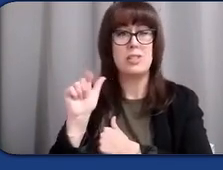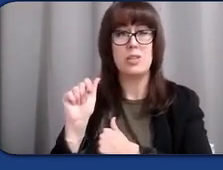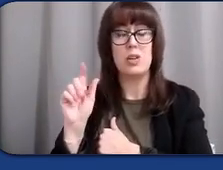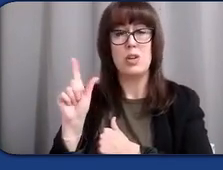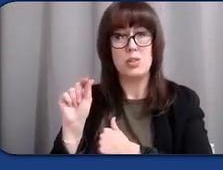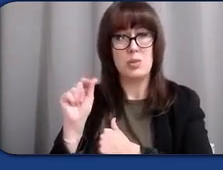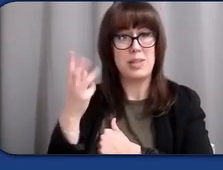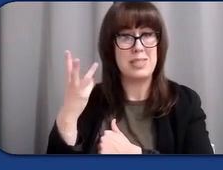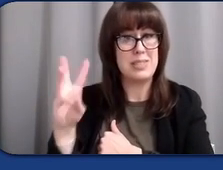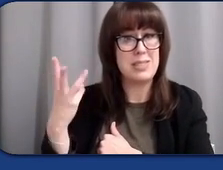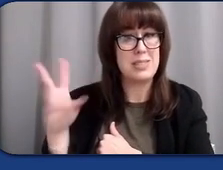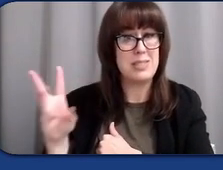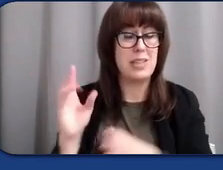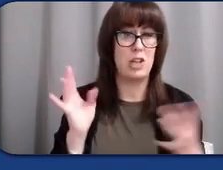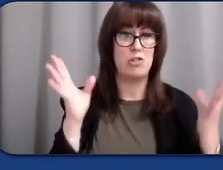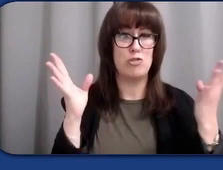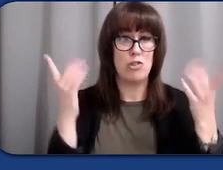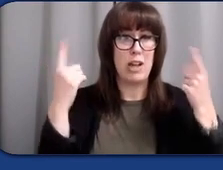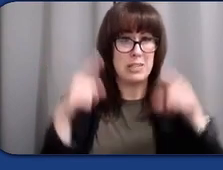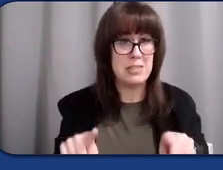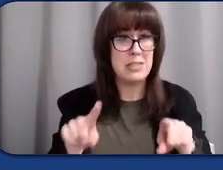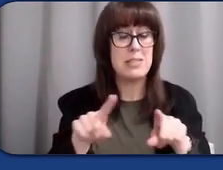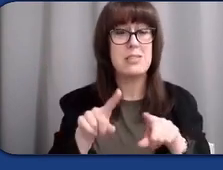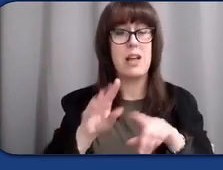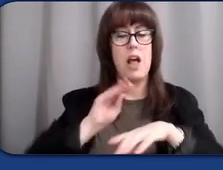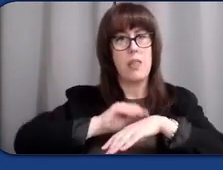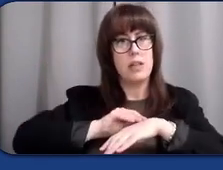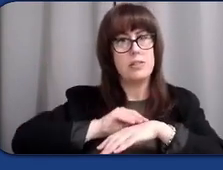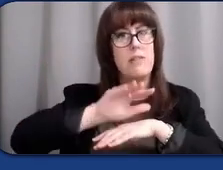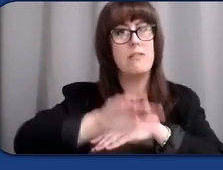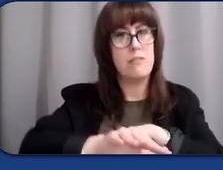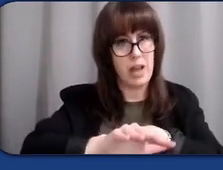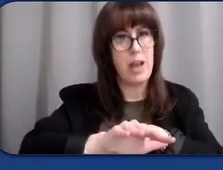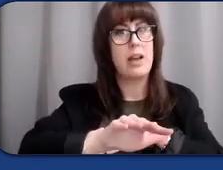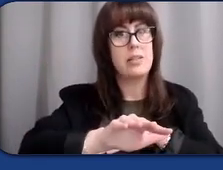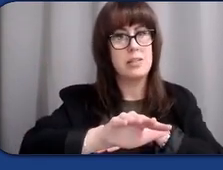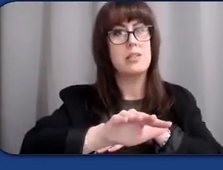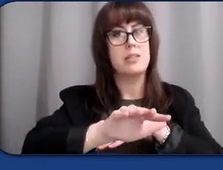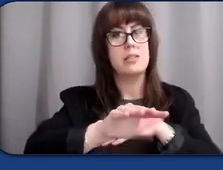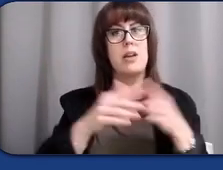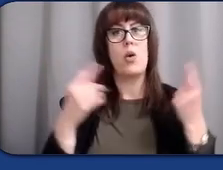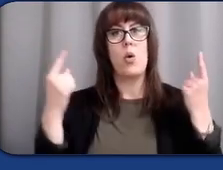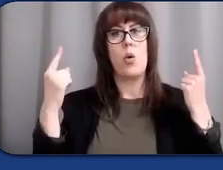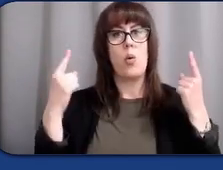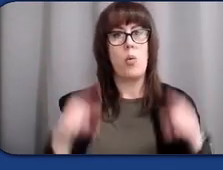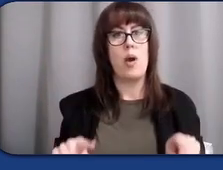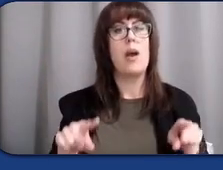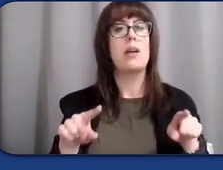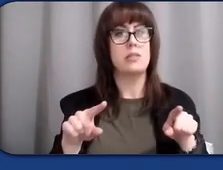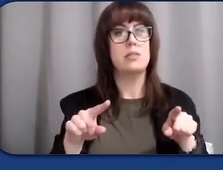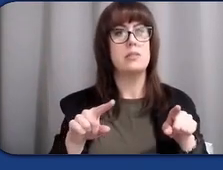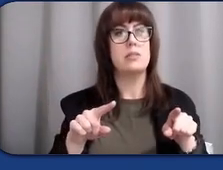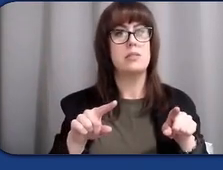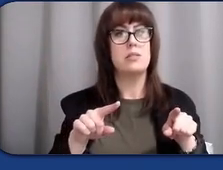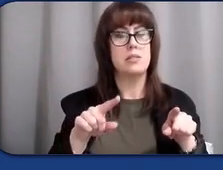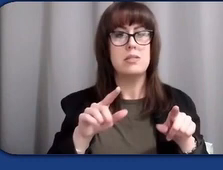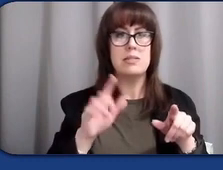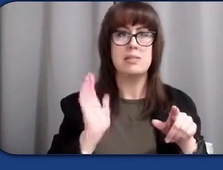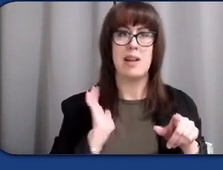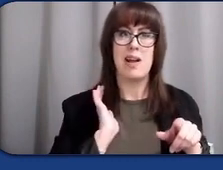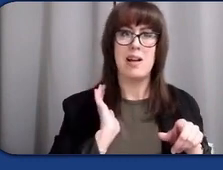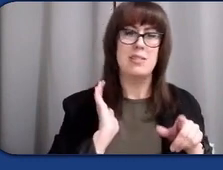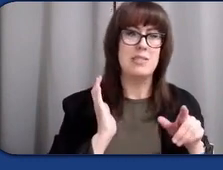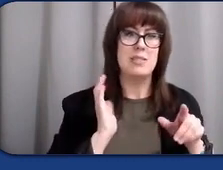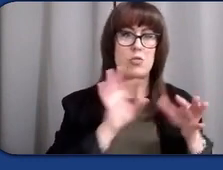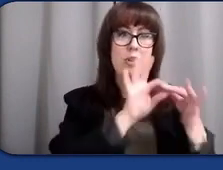And that has actually affected a lot when it comes to the development of our education system, the development of our